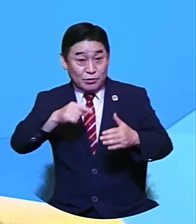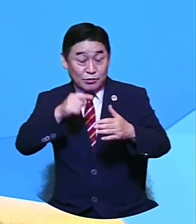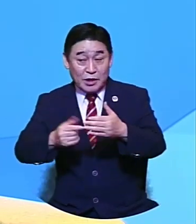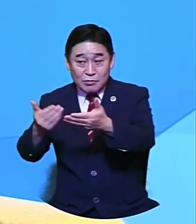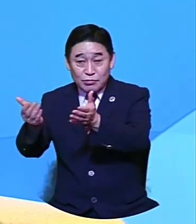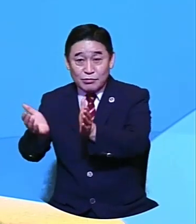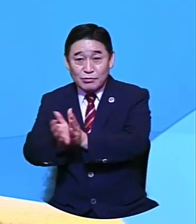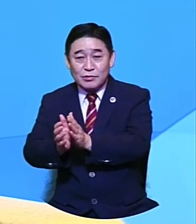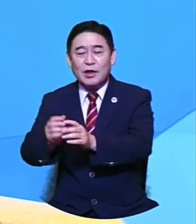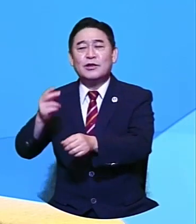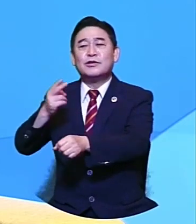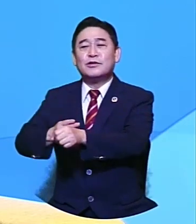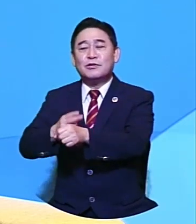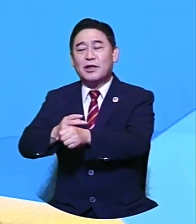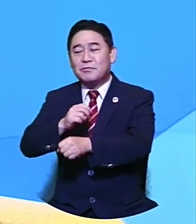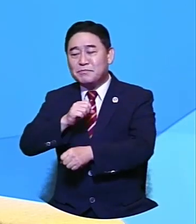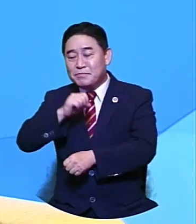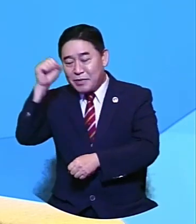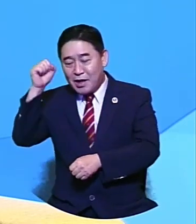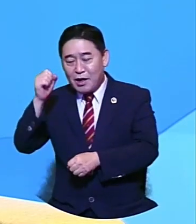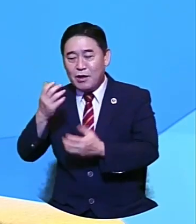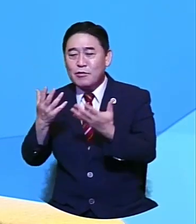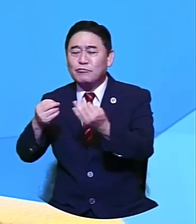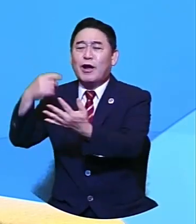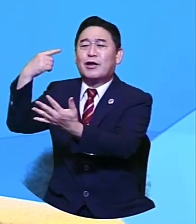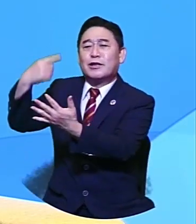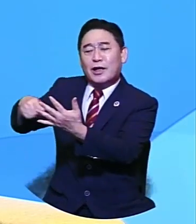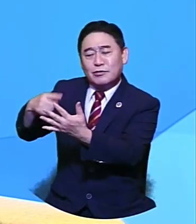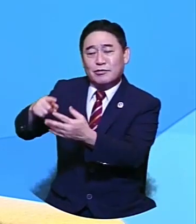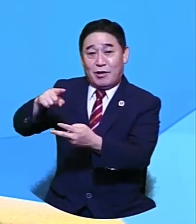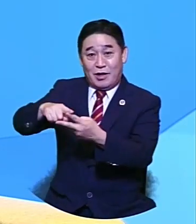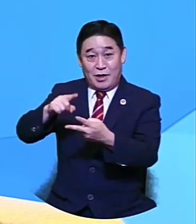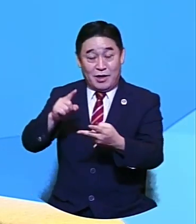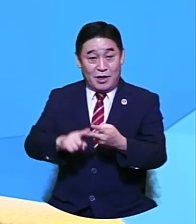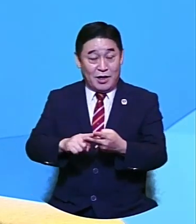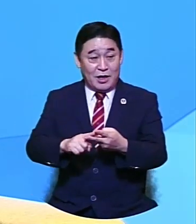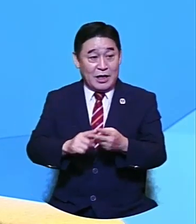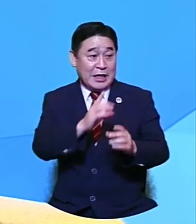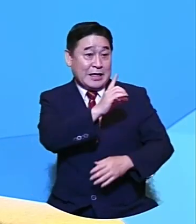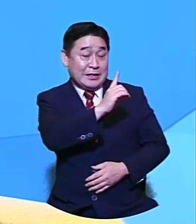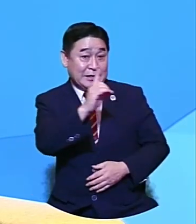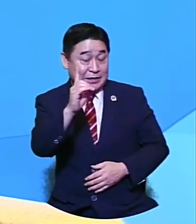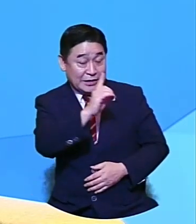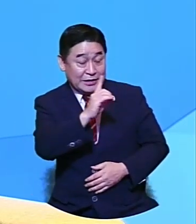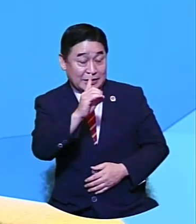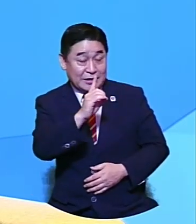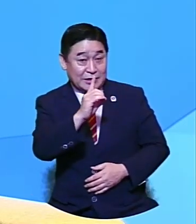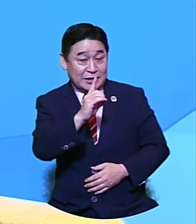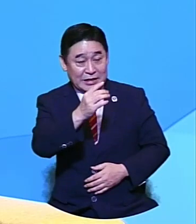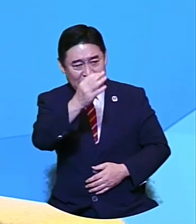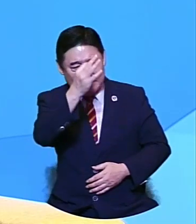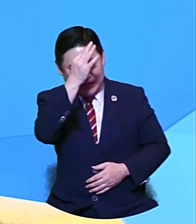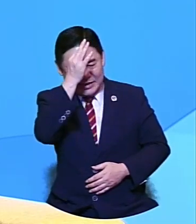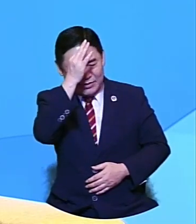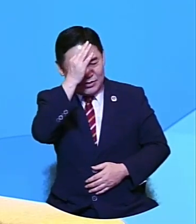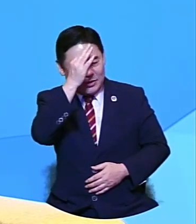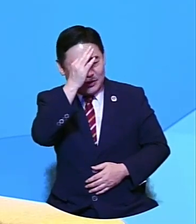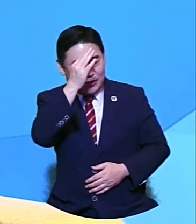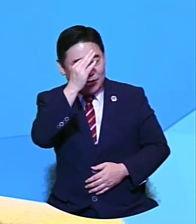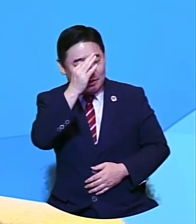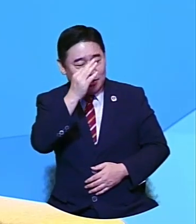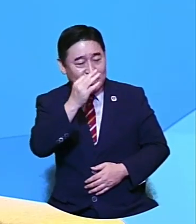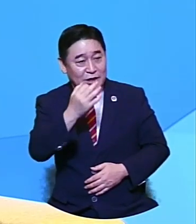some kind of mathematics and the importance of a digital kind of things in the school, and other kinds just